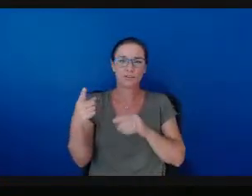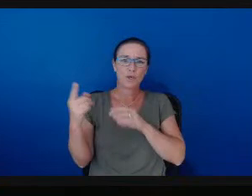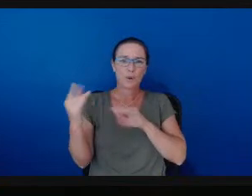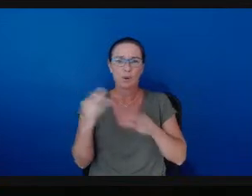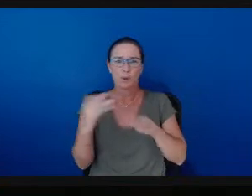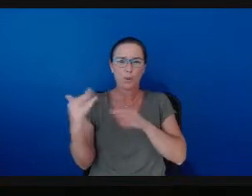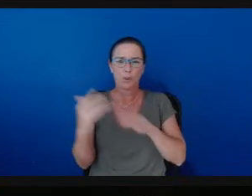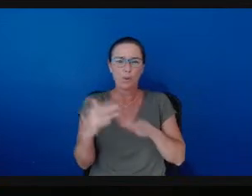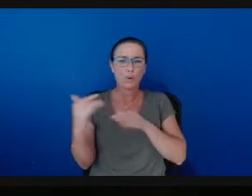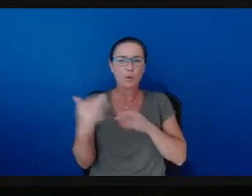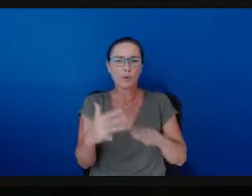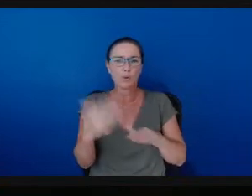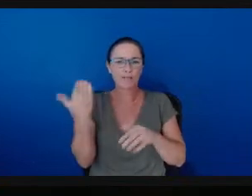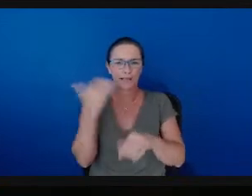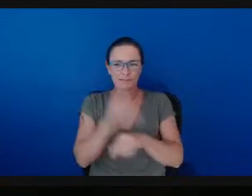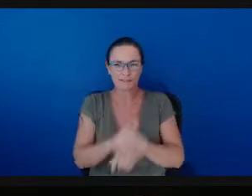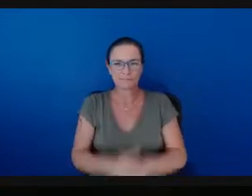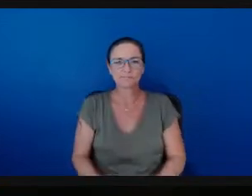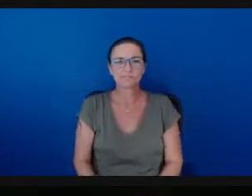here.